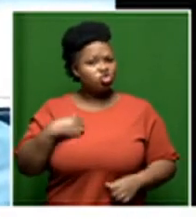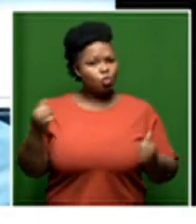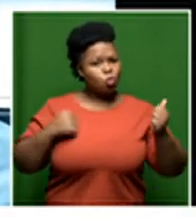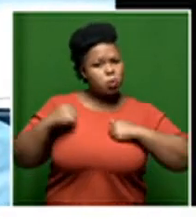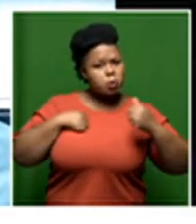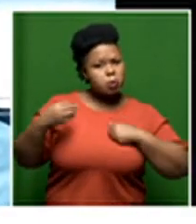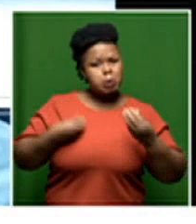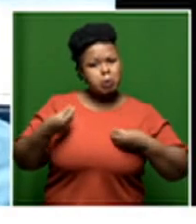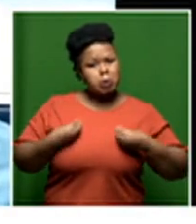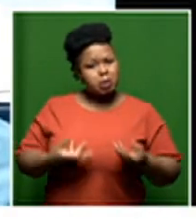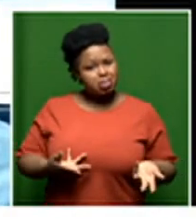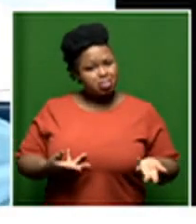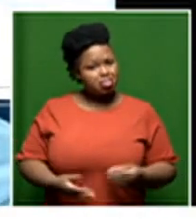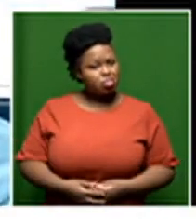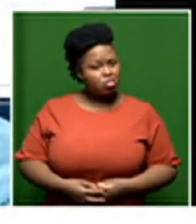monkeys.